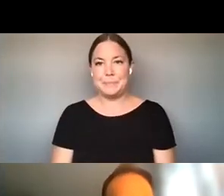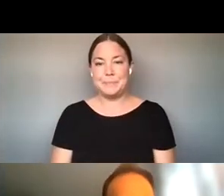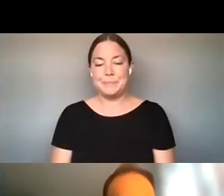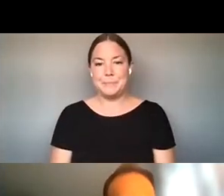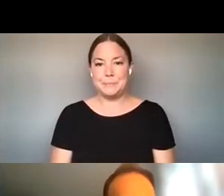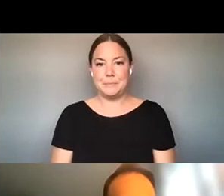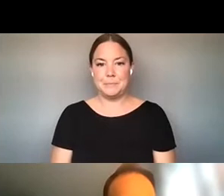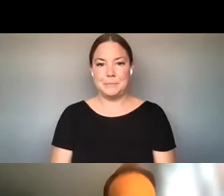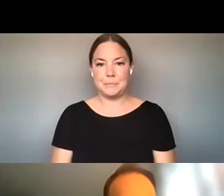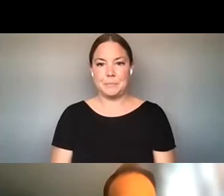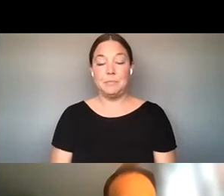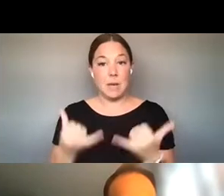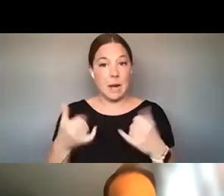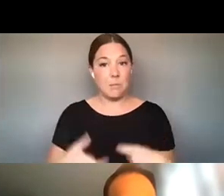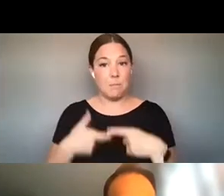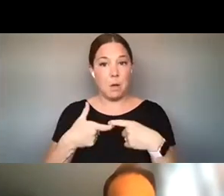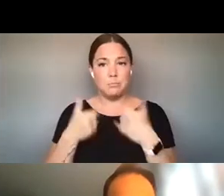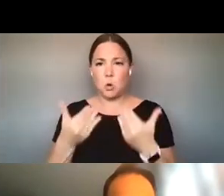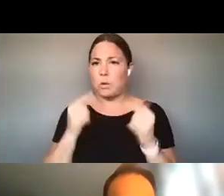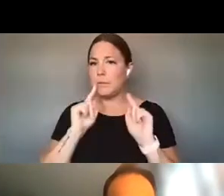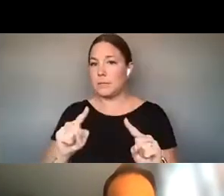So I'm going to pause for just a moment here.